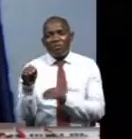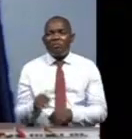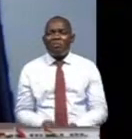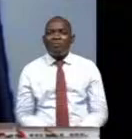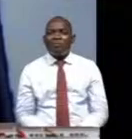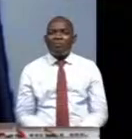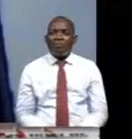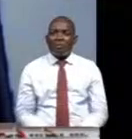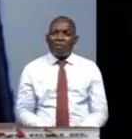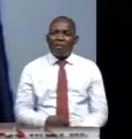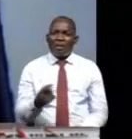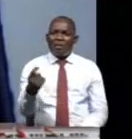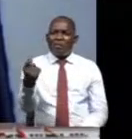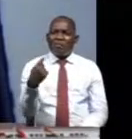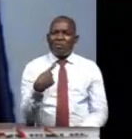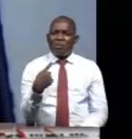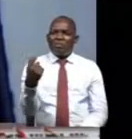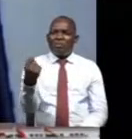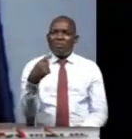The question again.